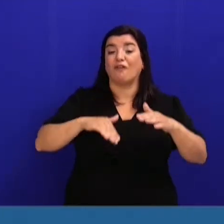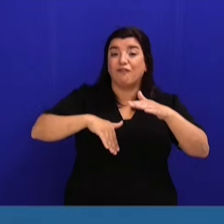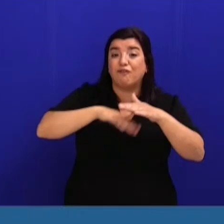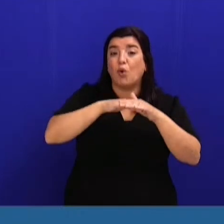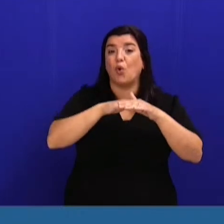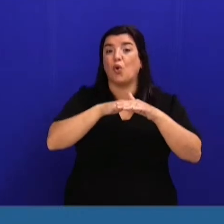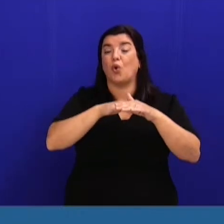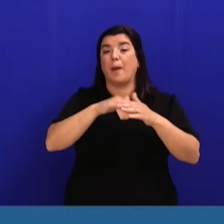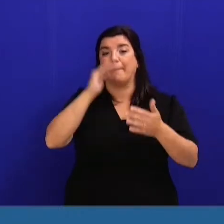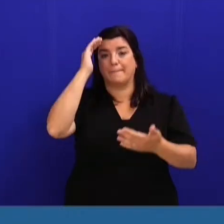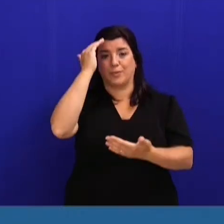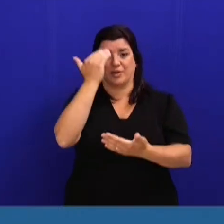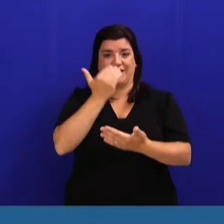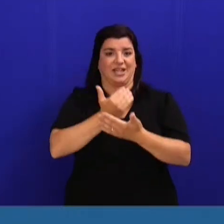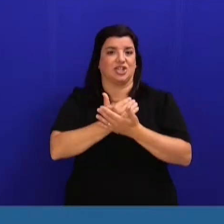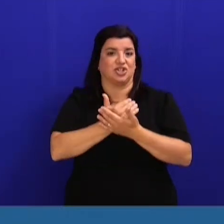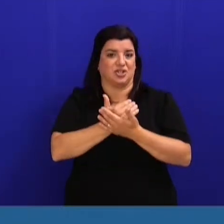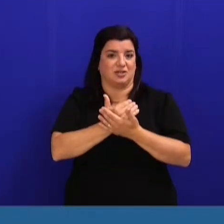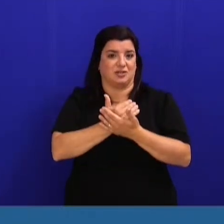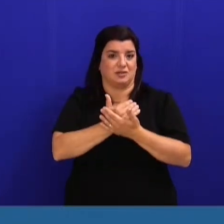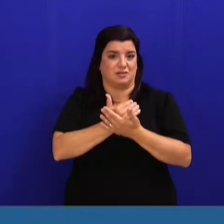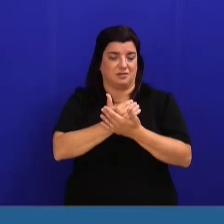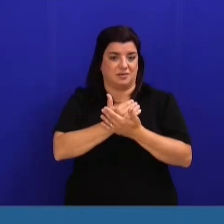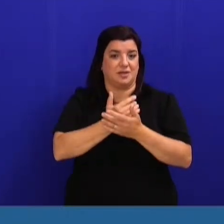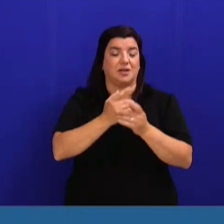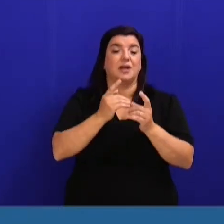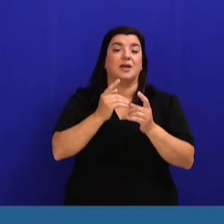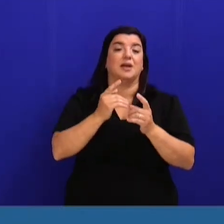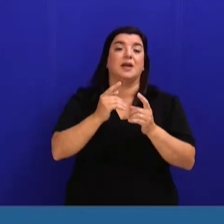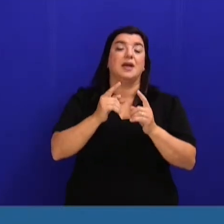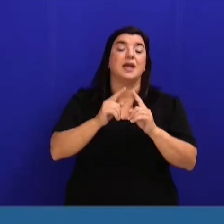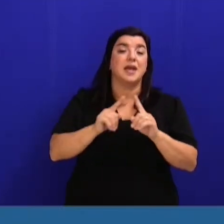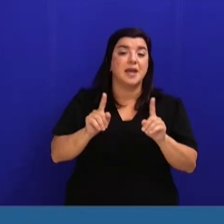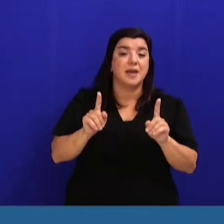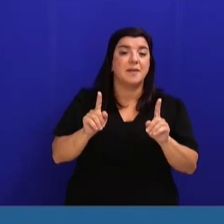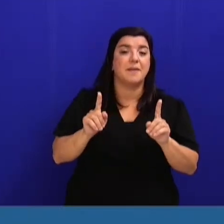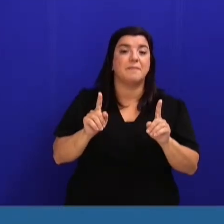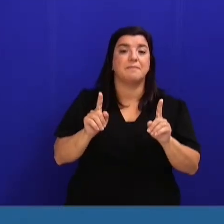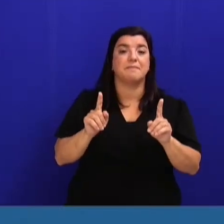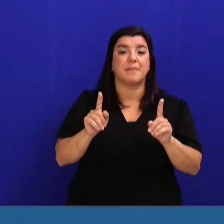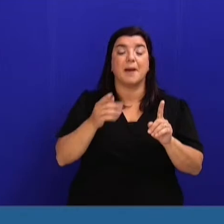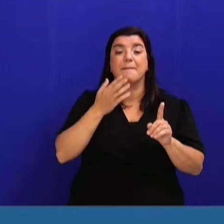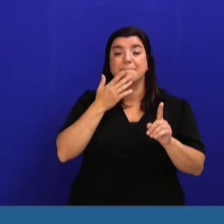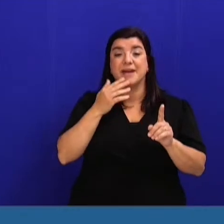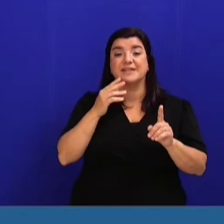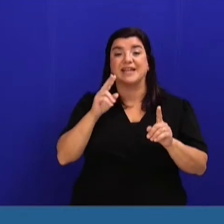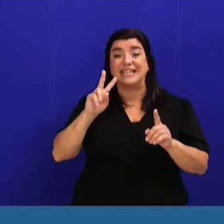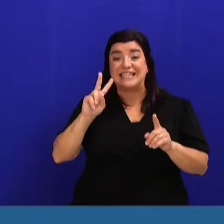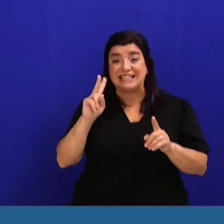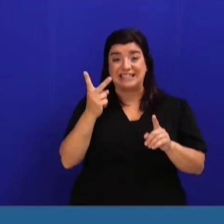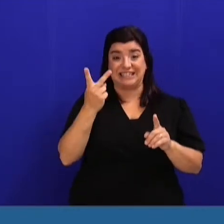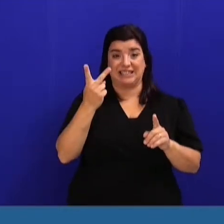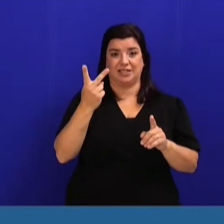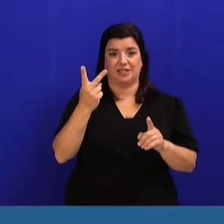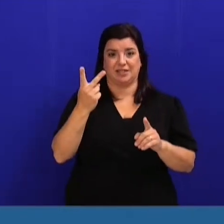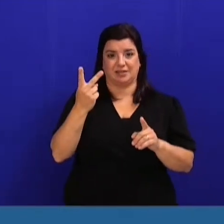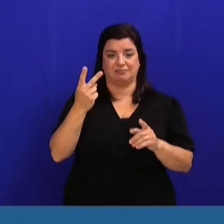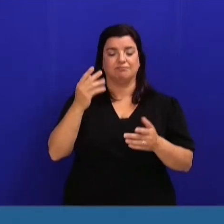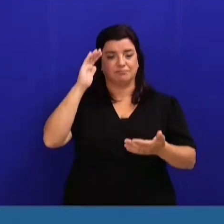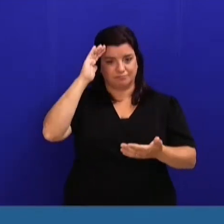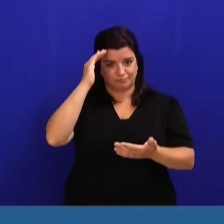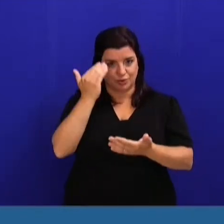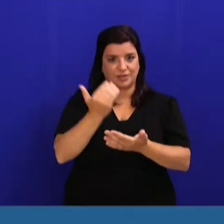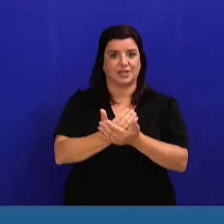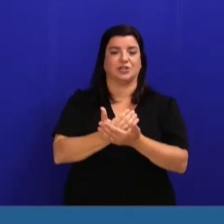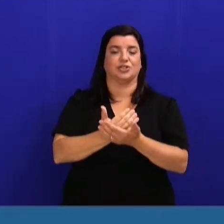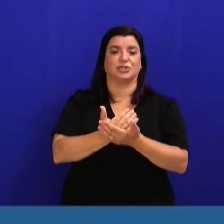li inti tik l-ewwel doża. Però mbagħad li jasal iż-żmien importanti li inti tieħu d-doża biex inti tieni waħda biex inti tieħu l-benefiċċju kollu